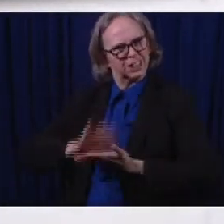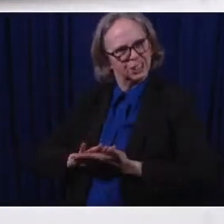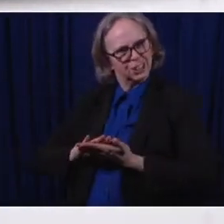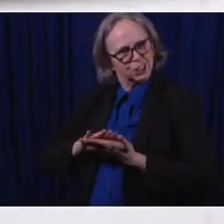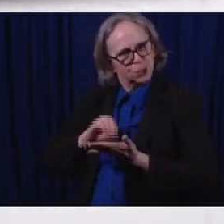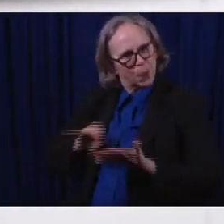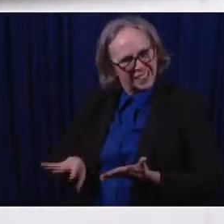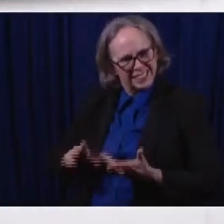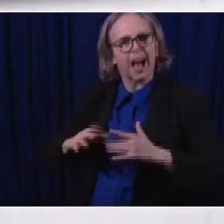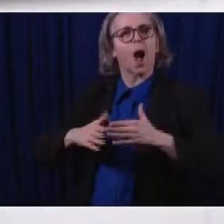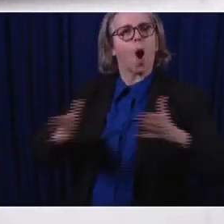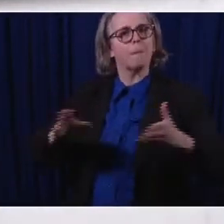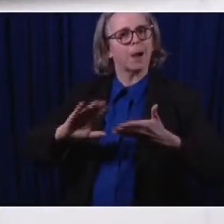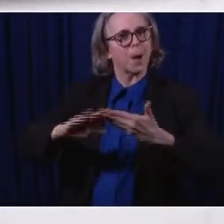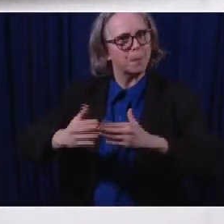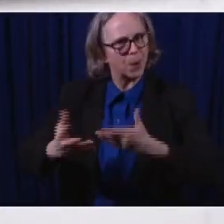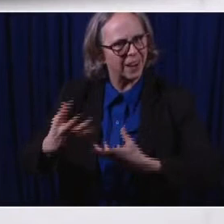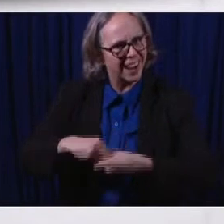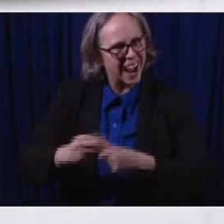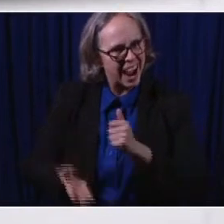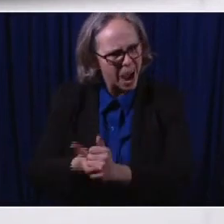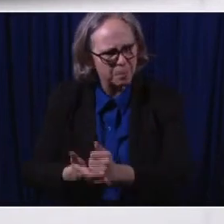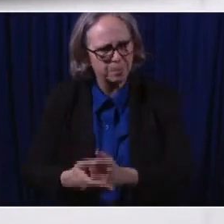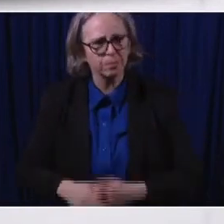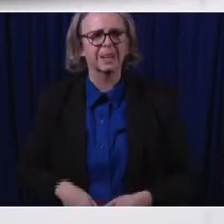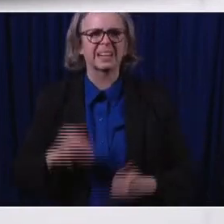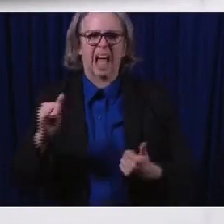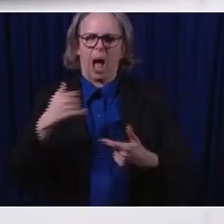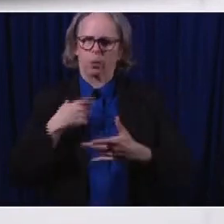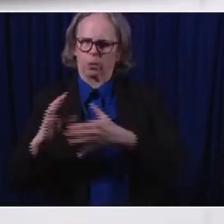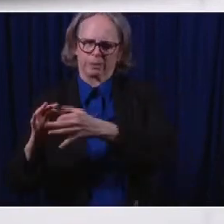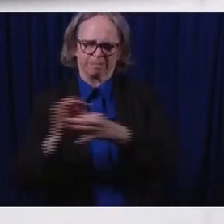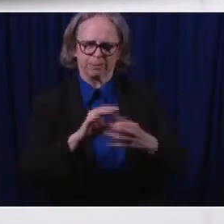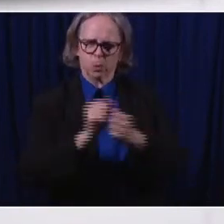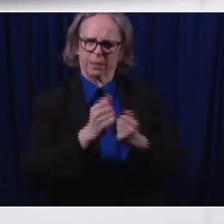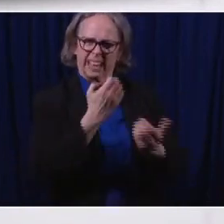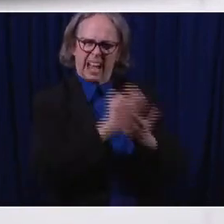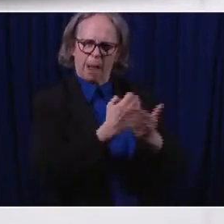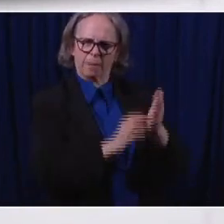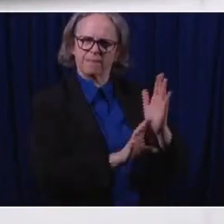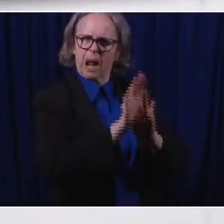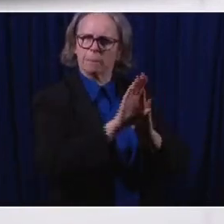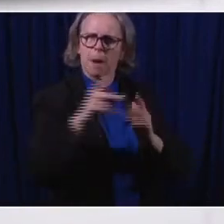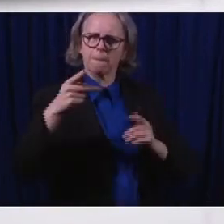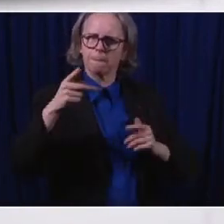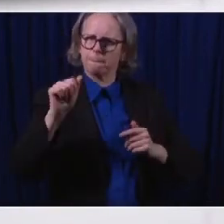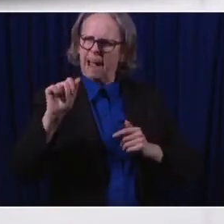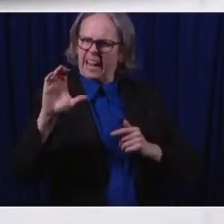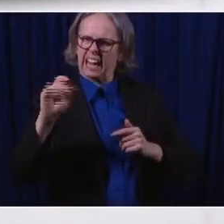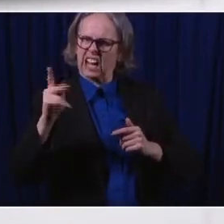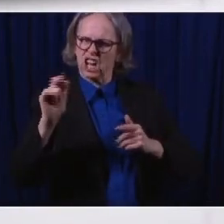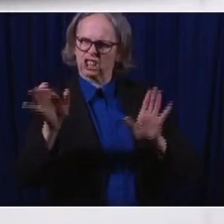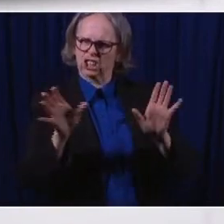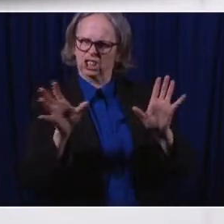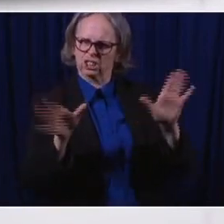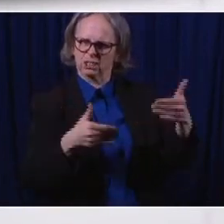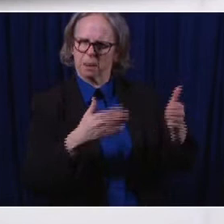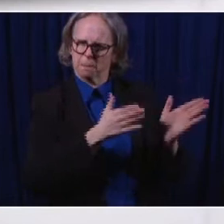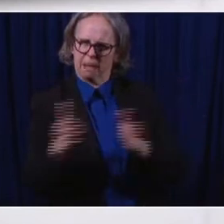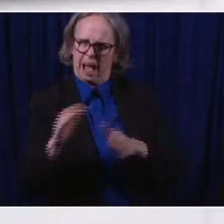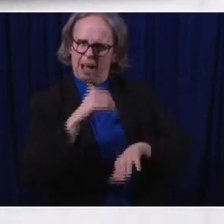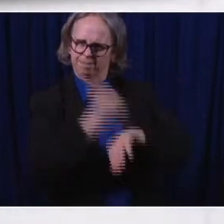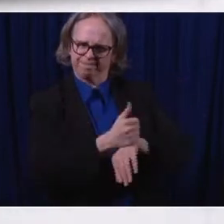combination with the economic development package that you announced earlier in the week, and how we can leverage those additional broadband dollars to serve